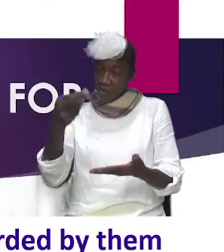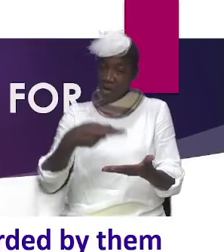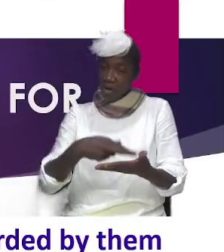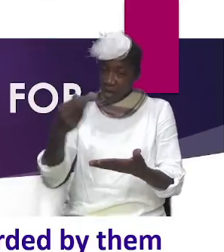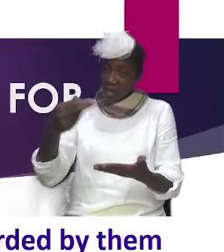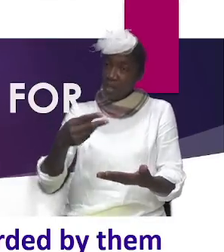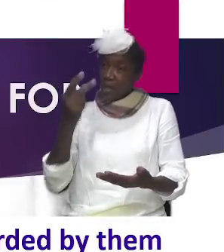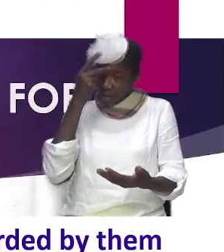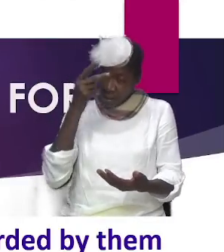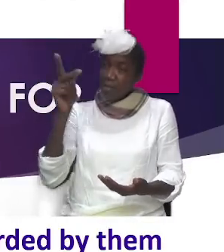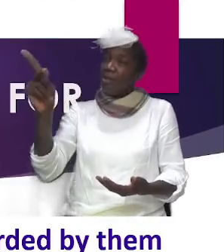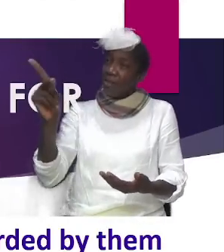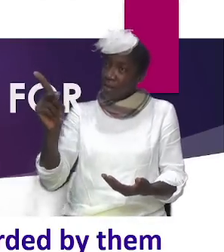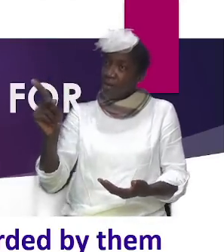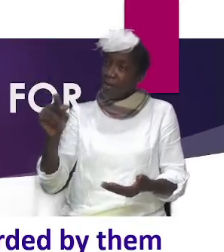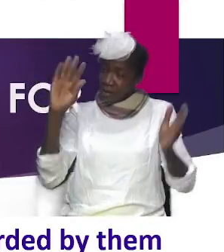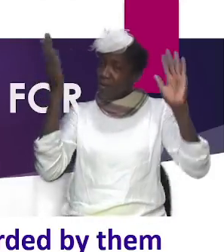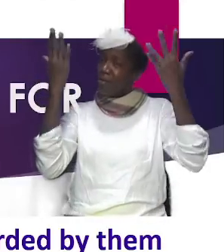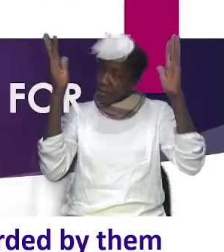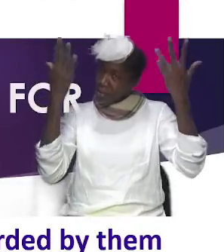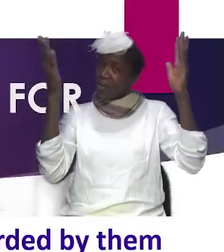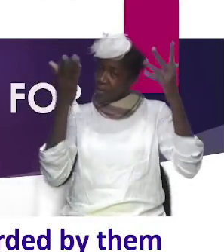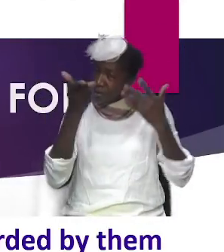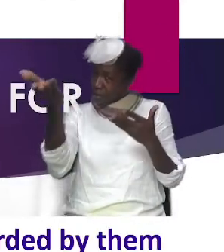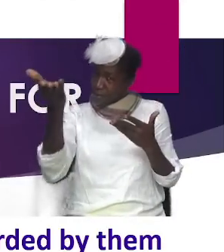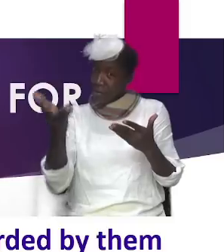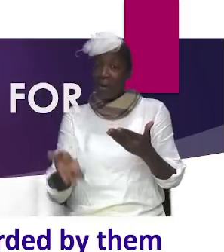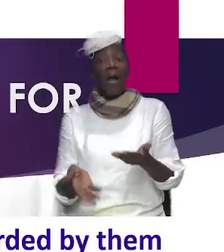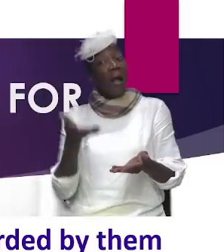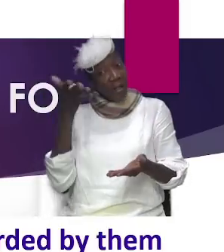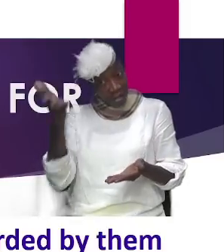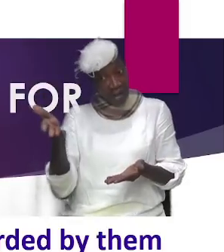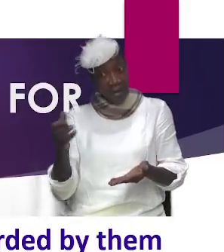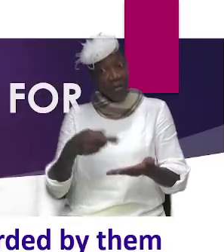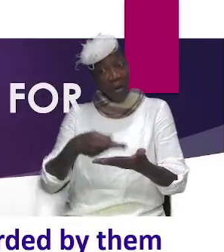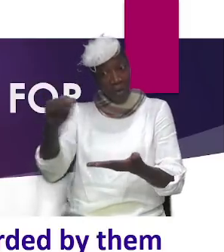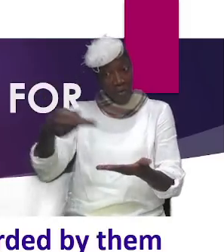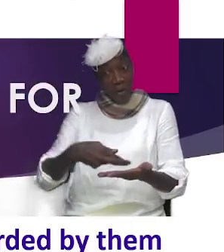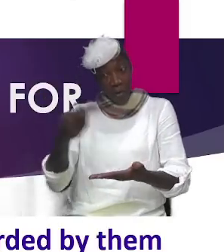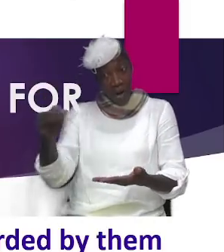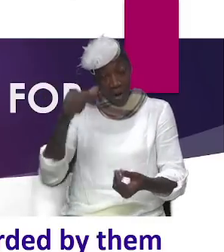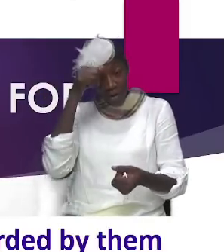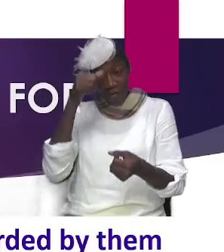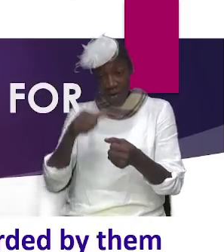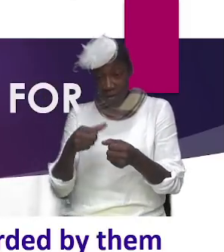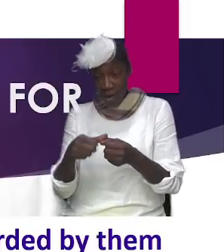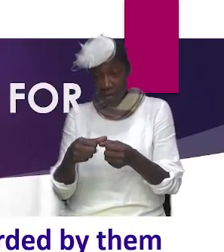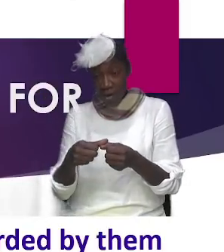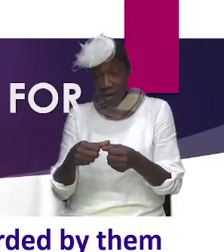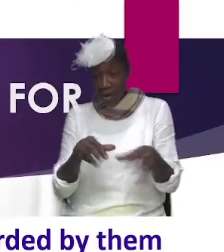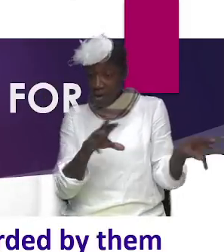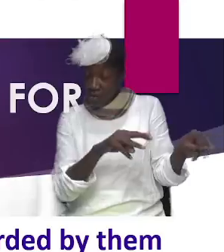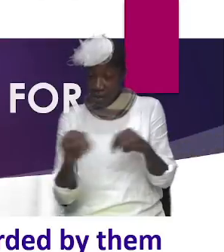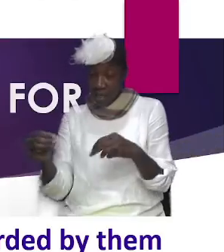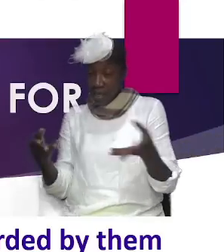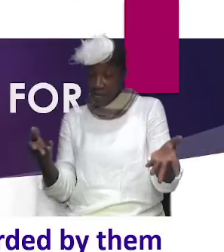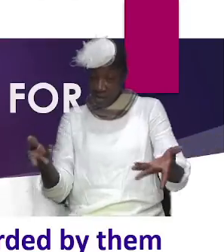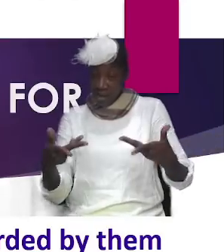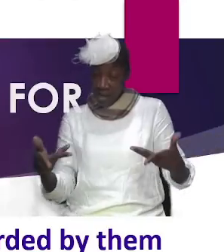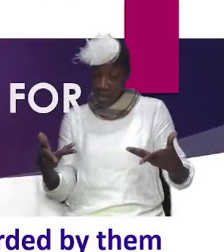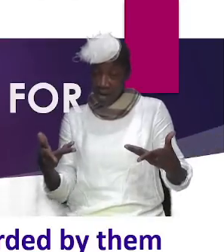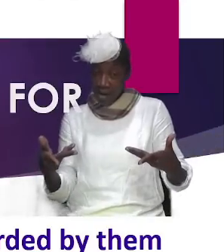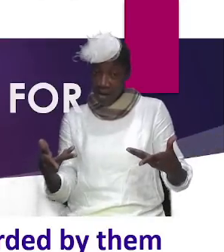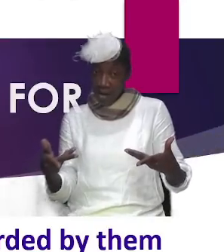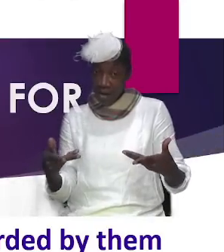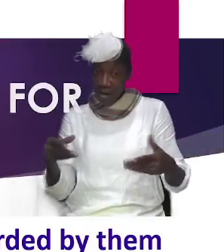you, and they applaud you. That's the reward. But remember, we're all going to leave here, and